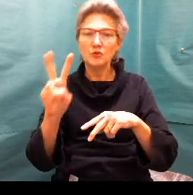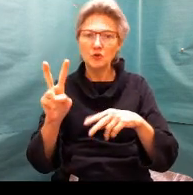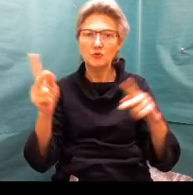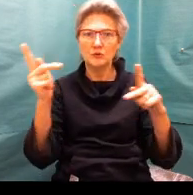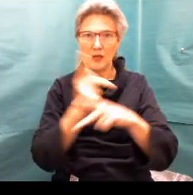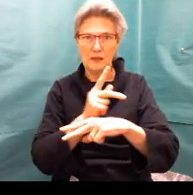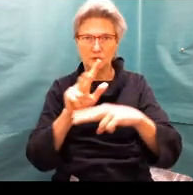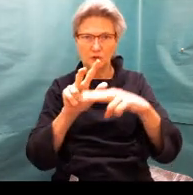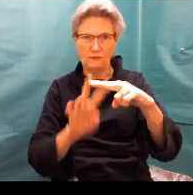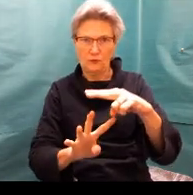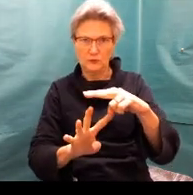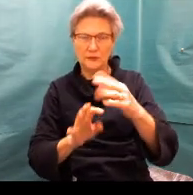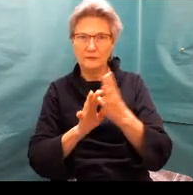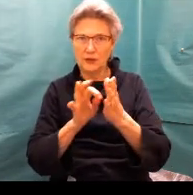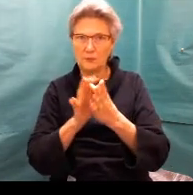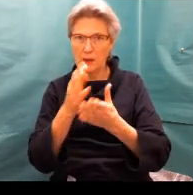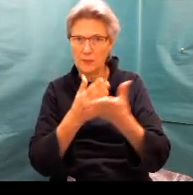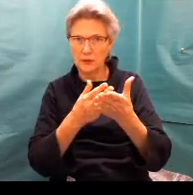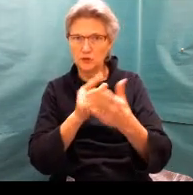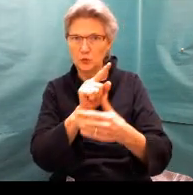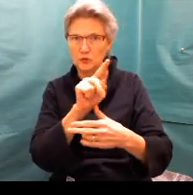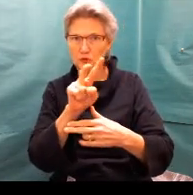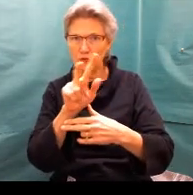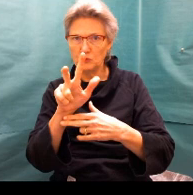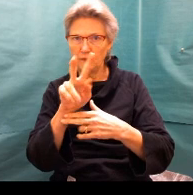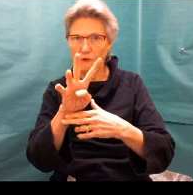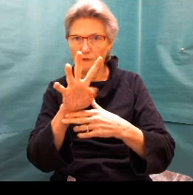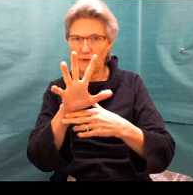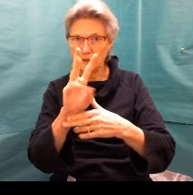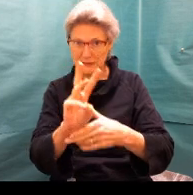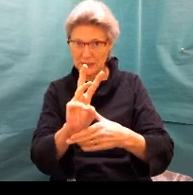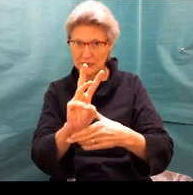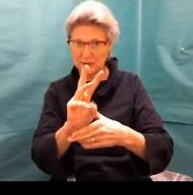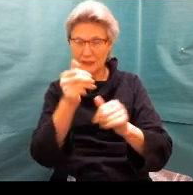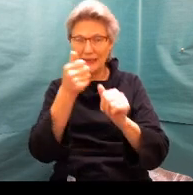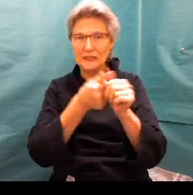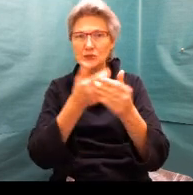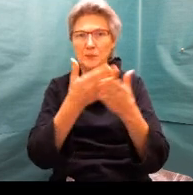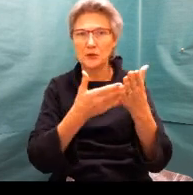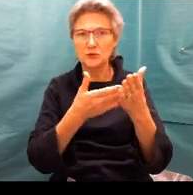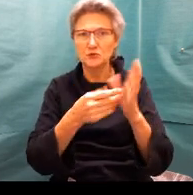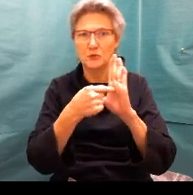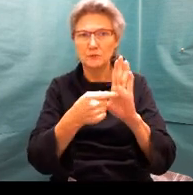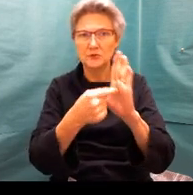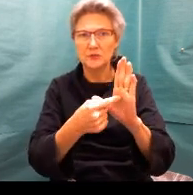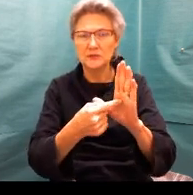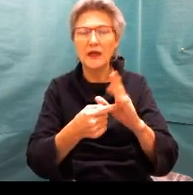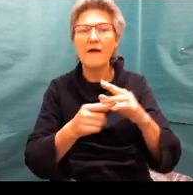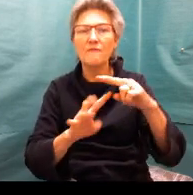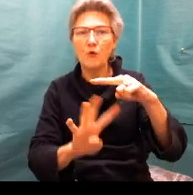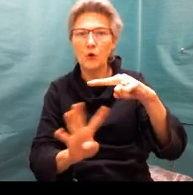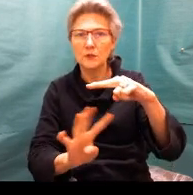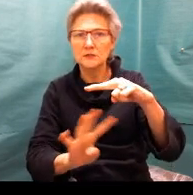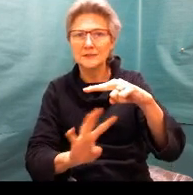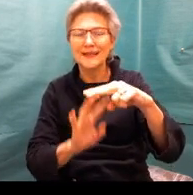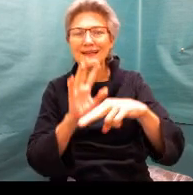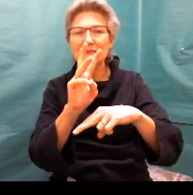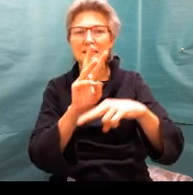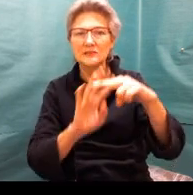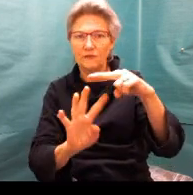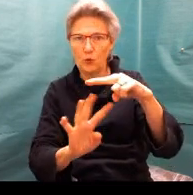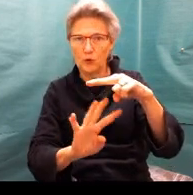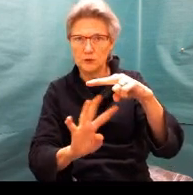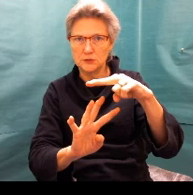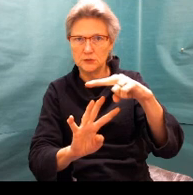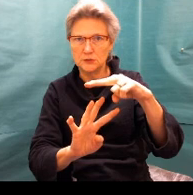it would be 1, 2, 3, 4, 5, 6. But each of those parts represent fourths. So it would be 6/4.